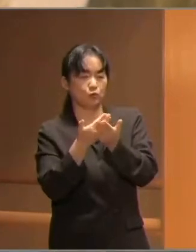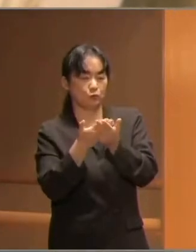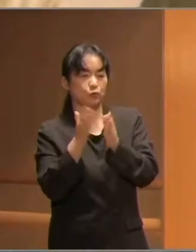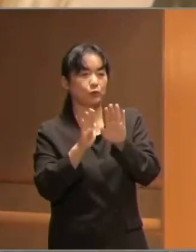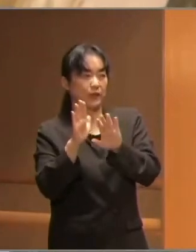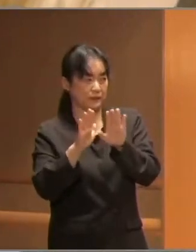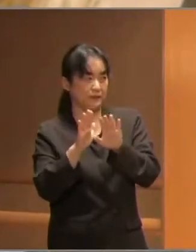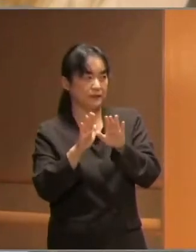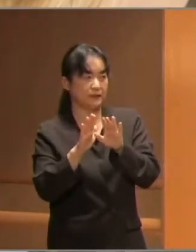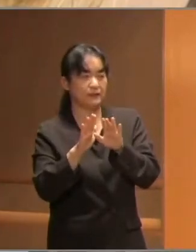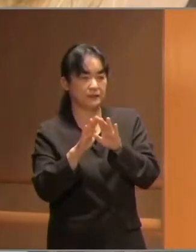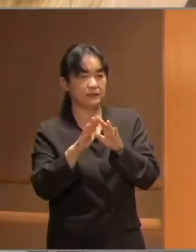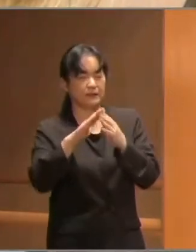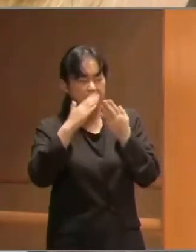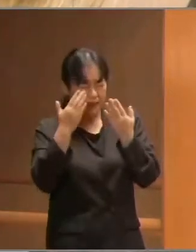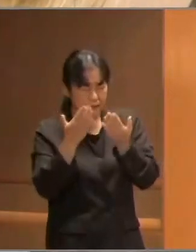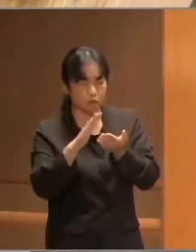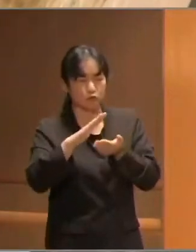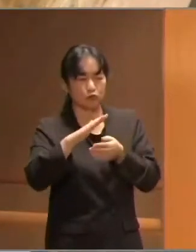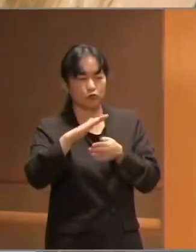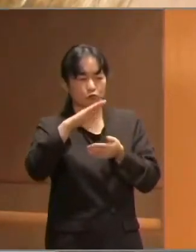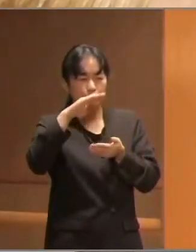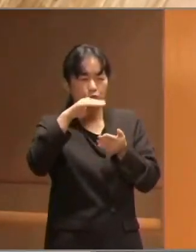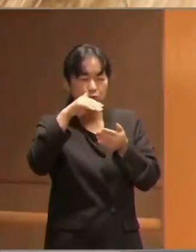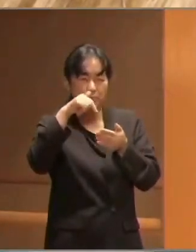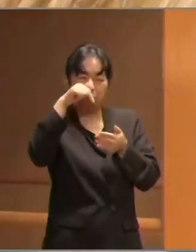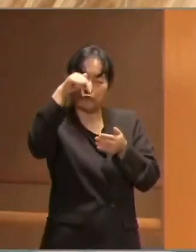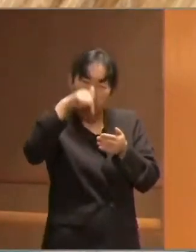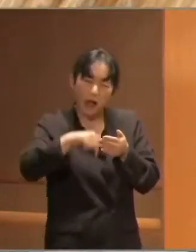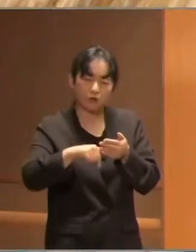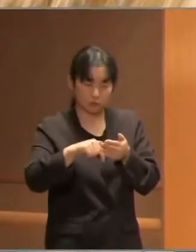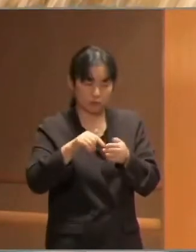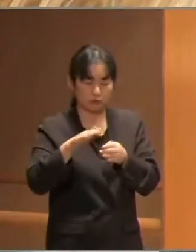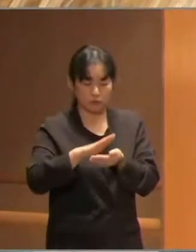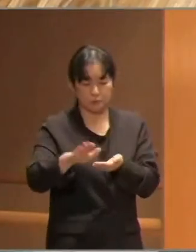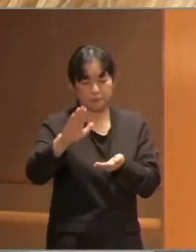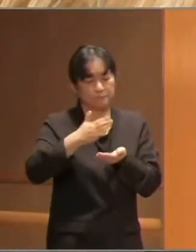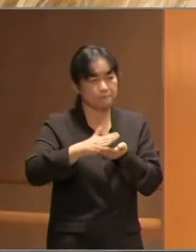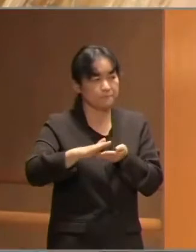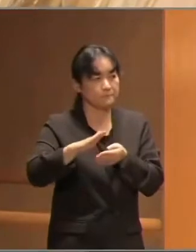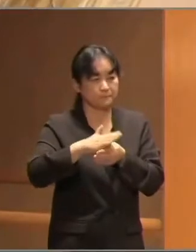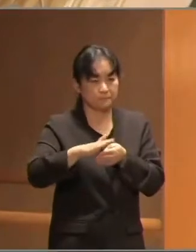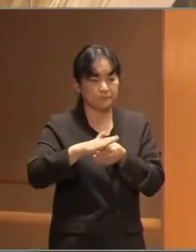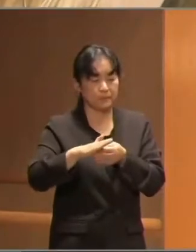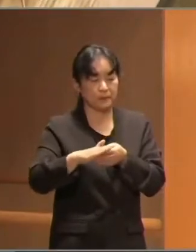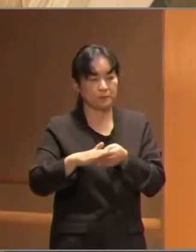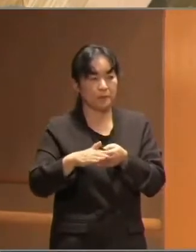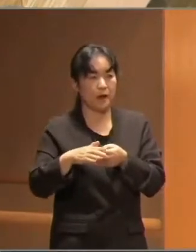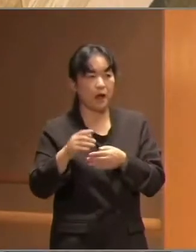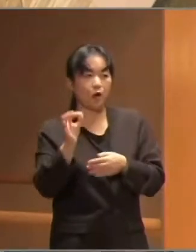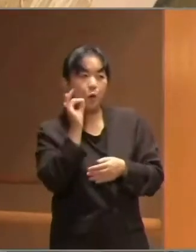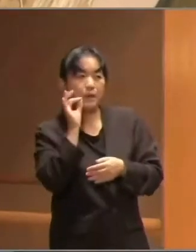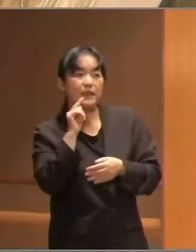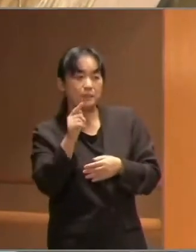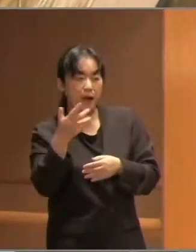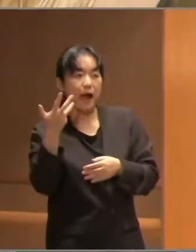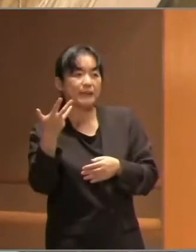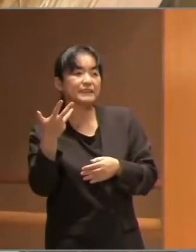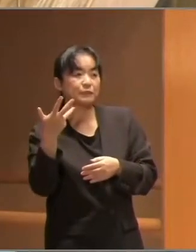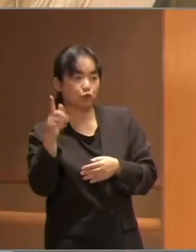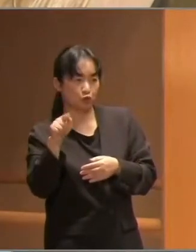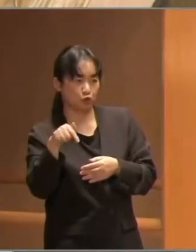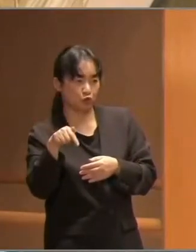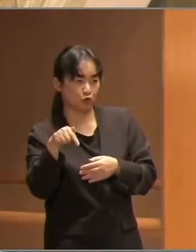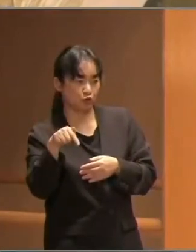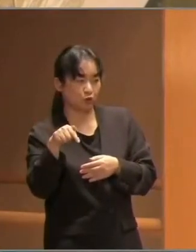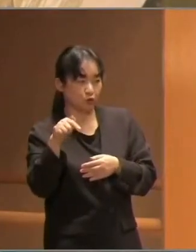And when we go even deeper in cutting it off, so put it into rice. This